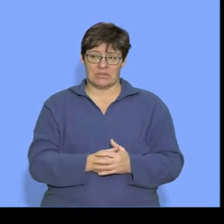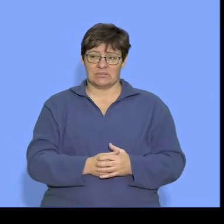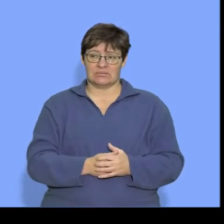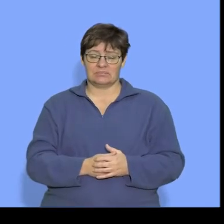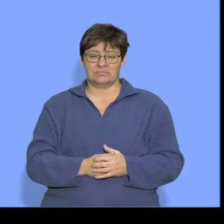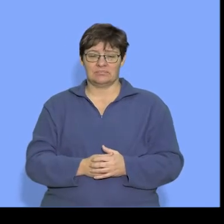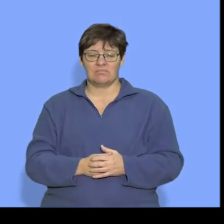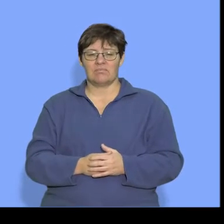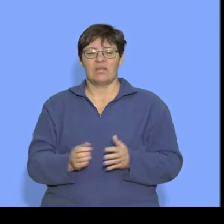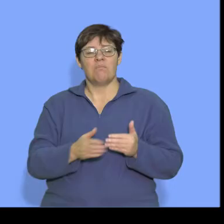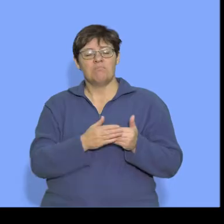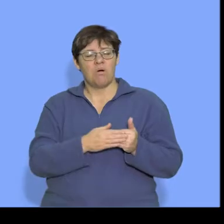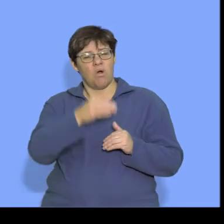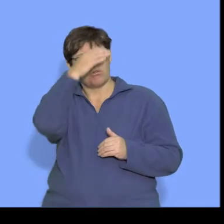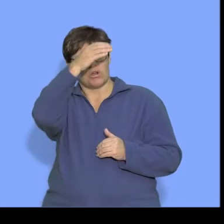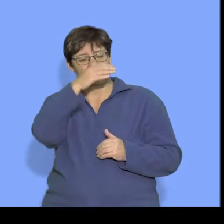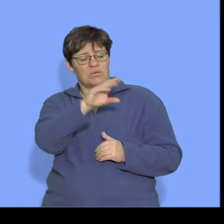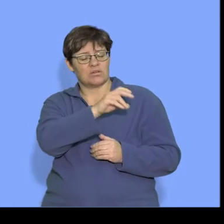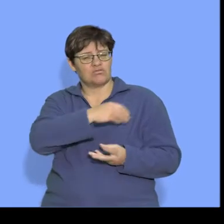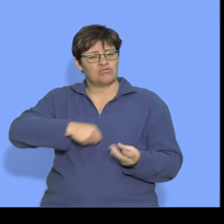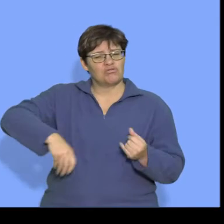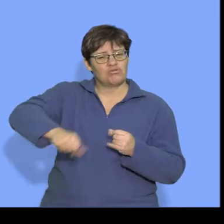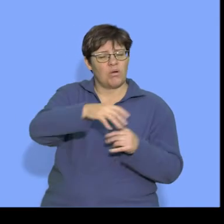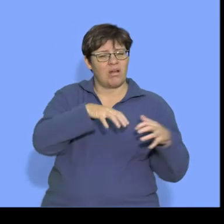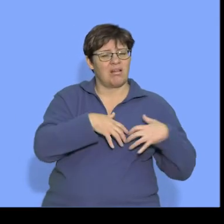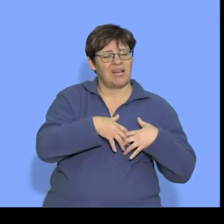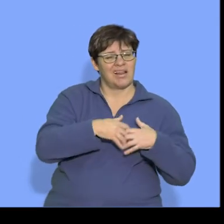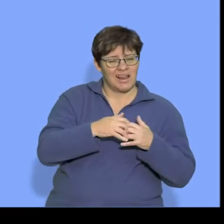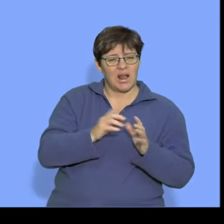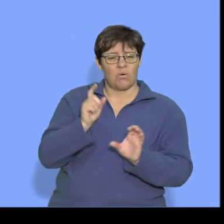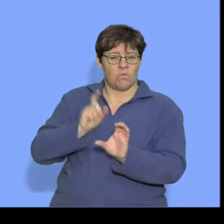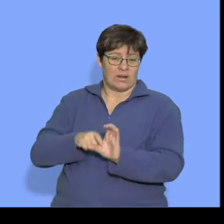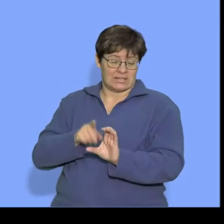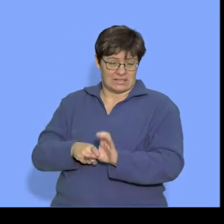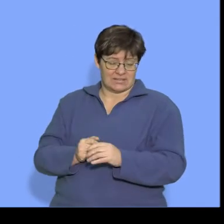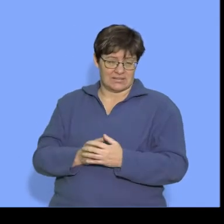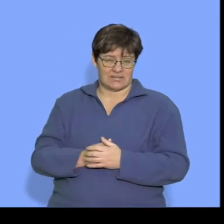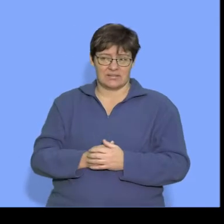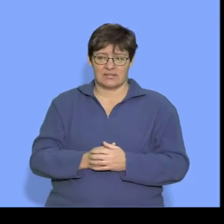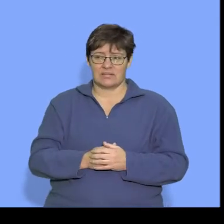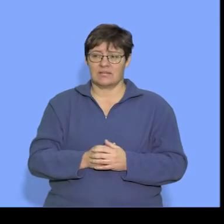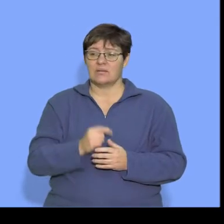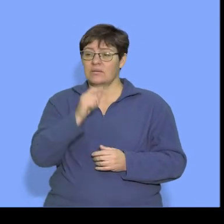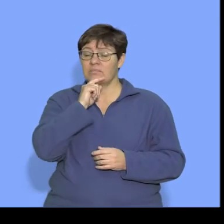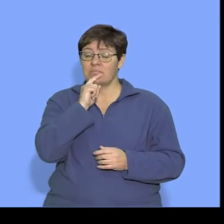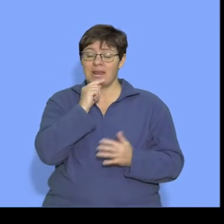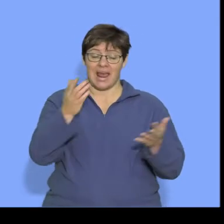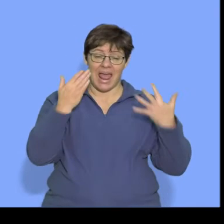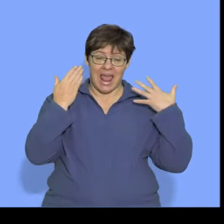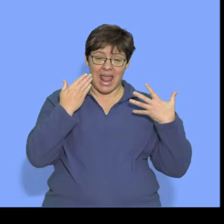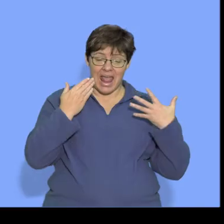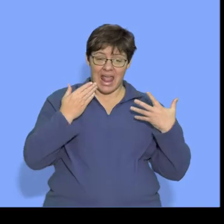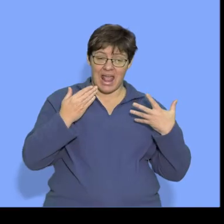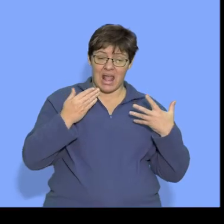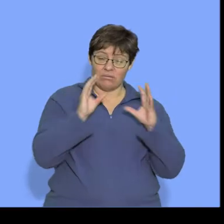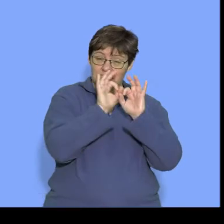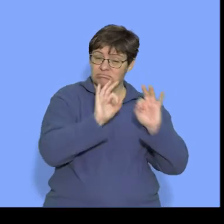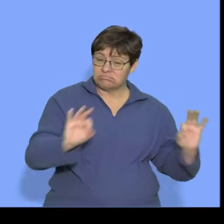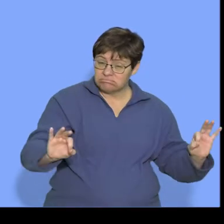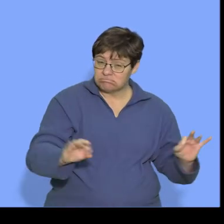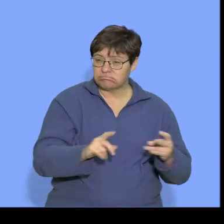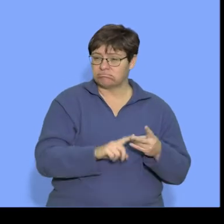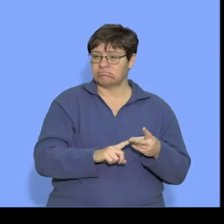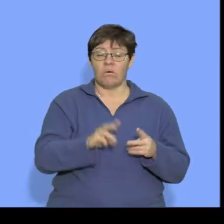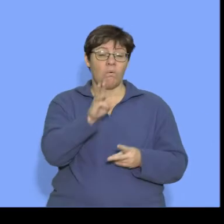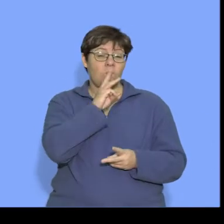more concepts around soil generation and soil quality. We talk about the quality of air, the water